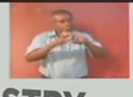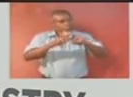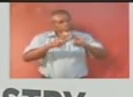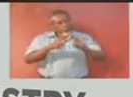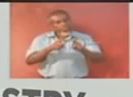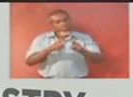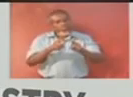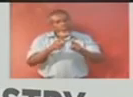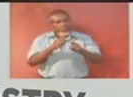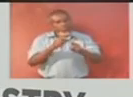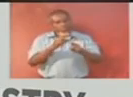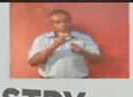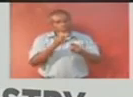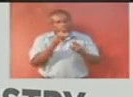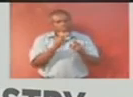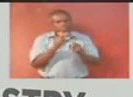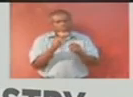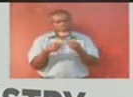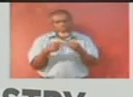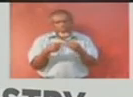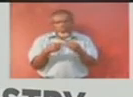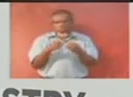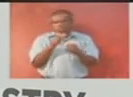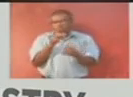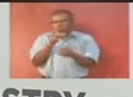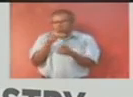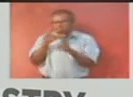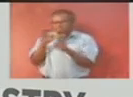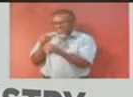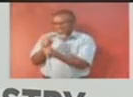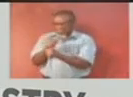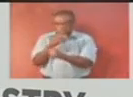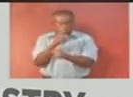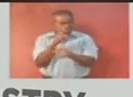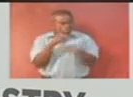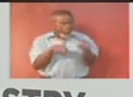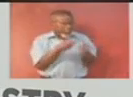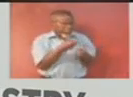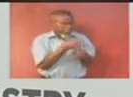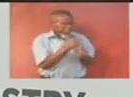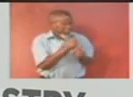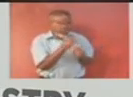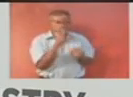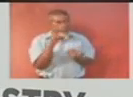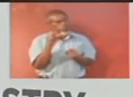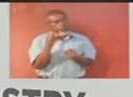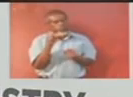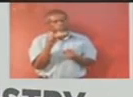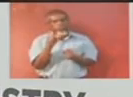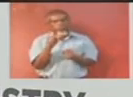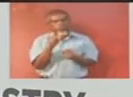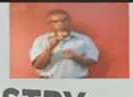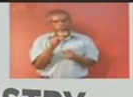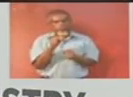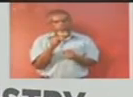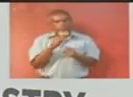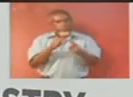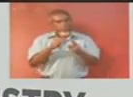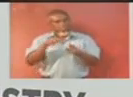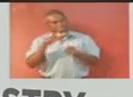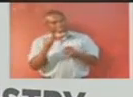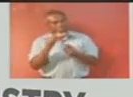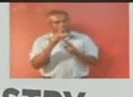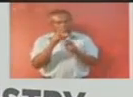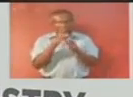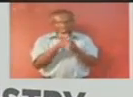vaccines based on the increased number of cases. But the second part of your question is whether it will affect